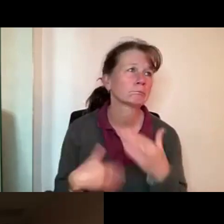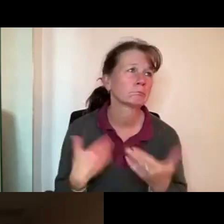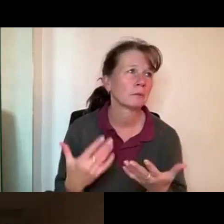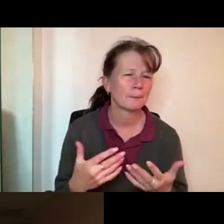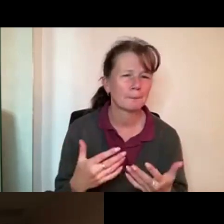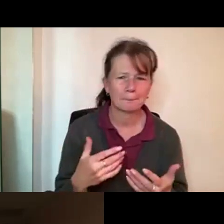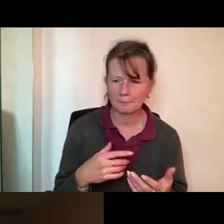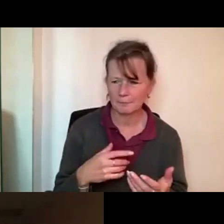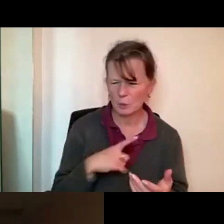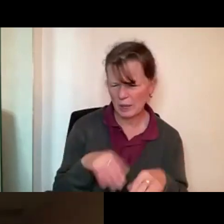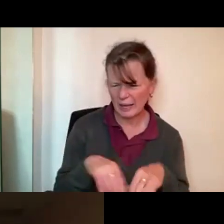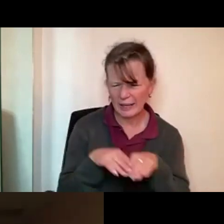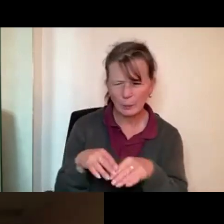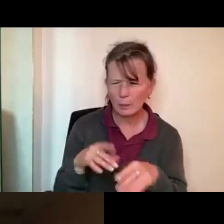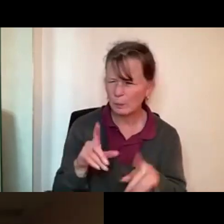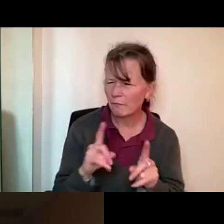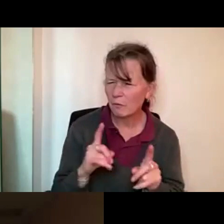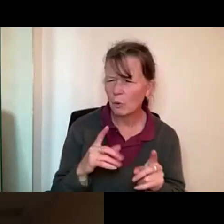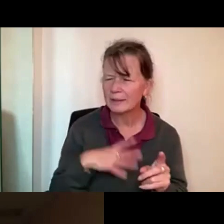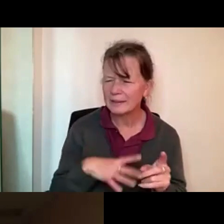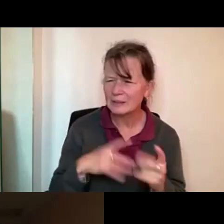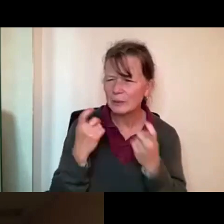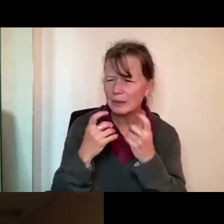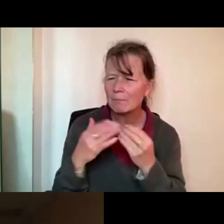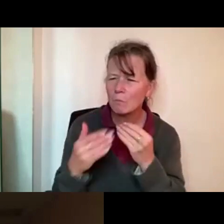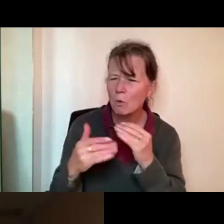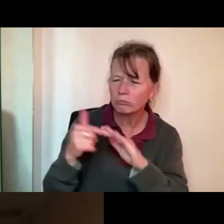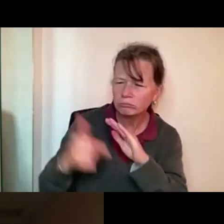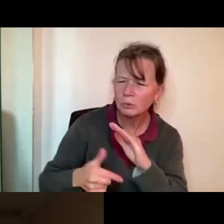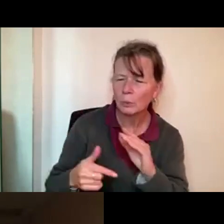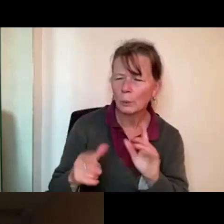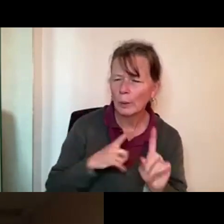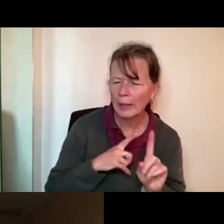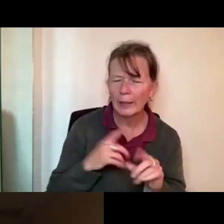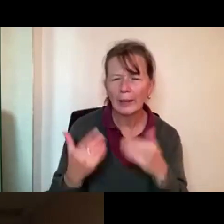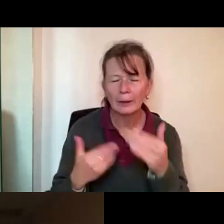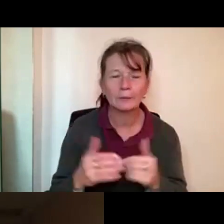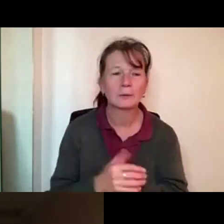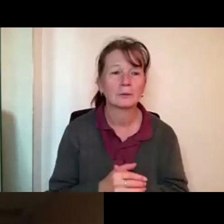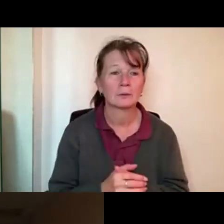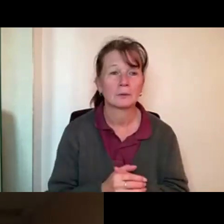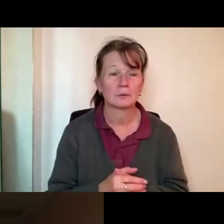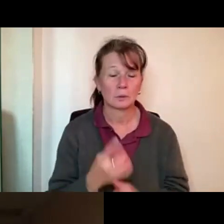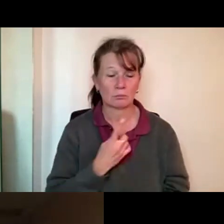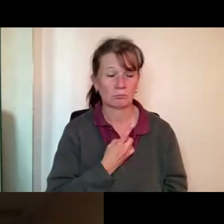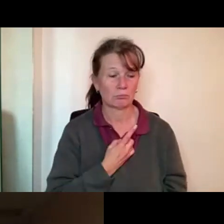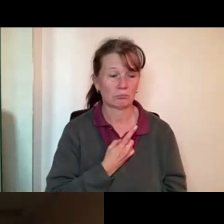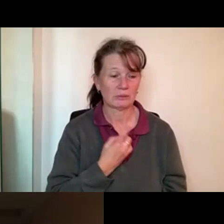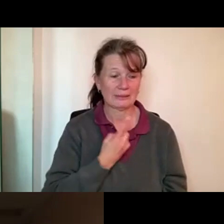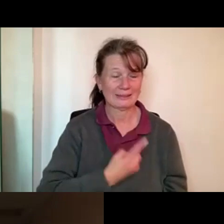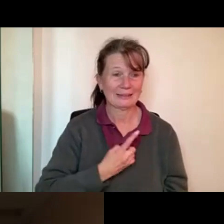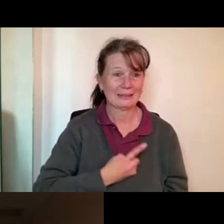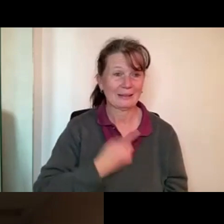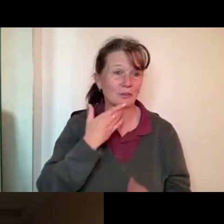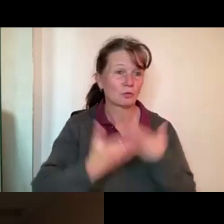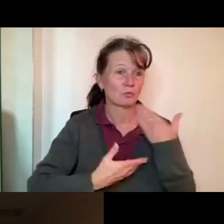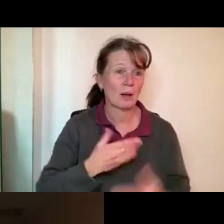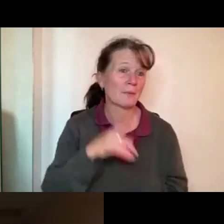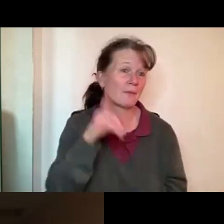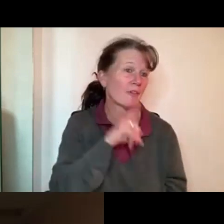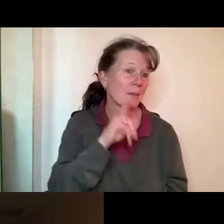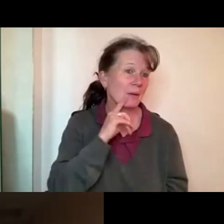that. I'm certainly also aware that as a self-described feminist company,